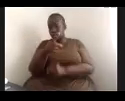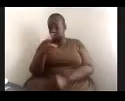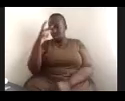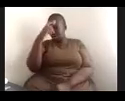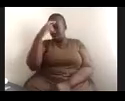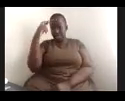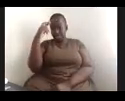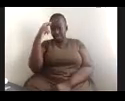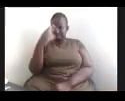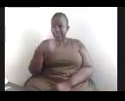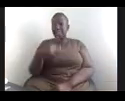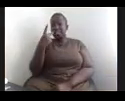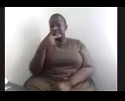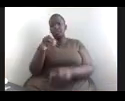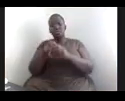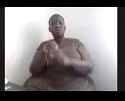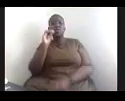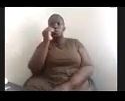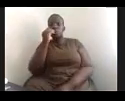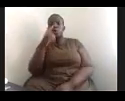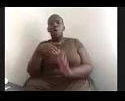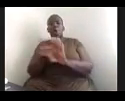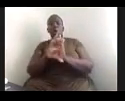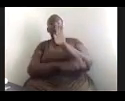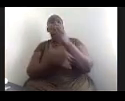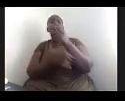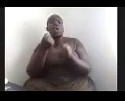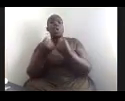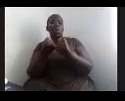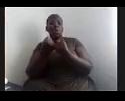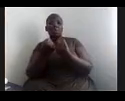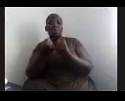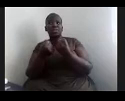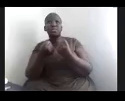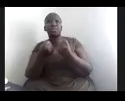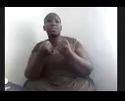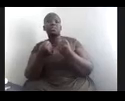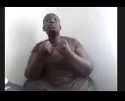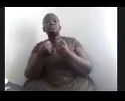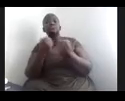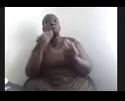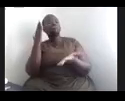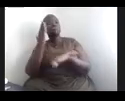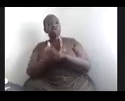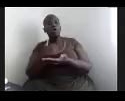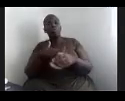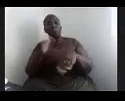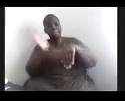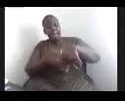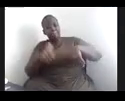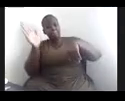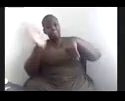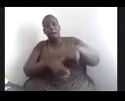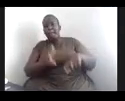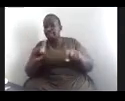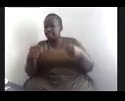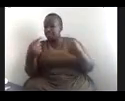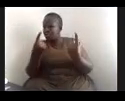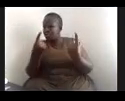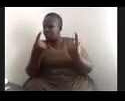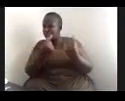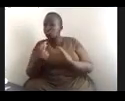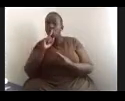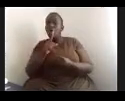will remember, you'll have seen in the news that the Constitutional Court banned smacking, banned what's